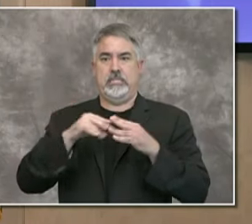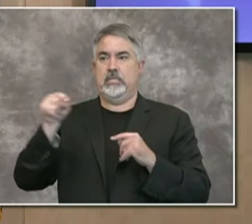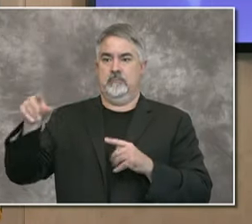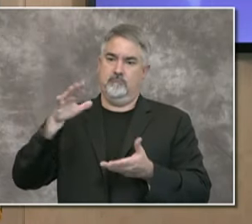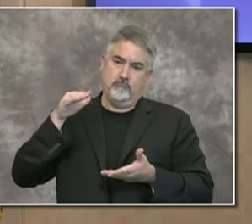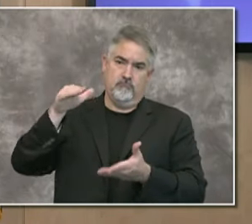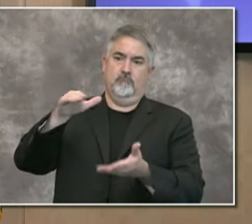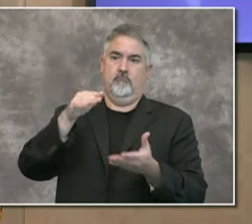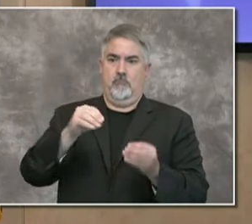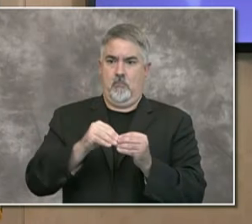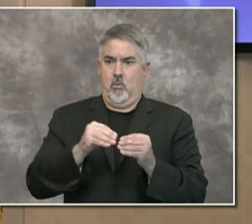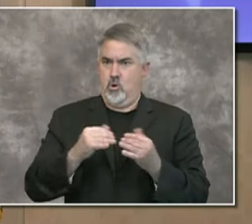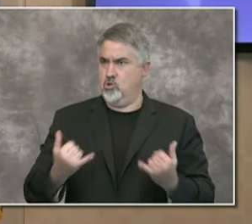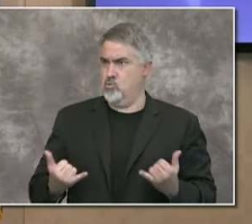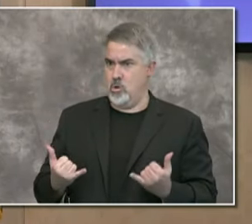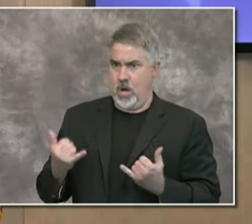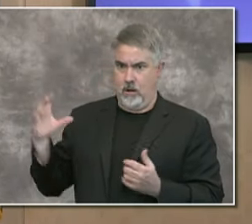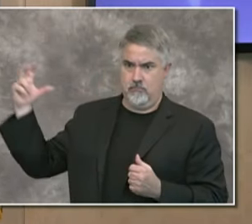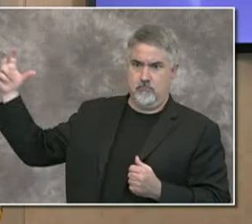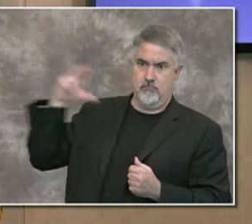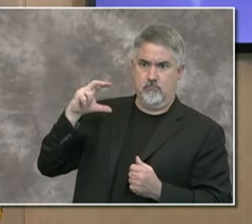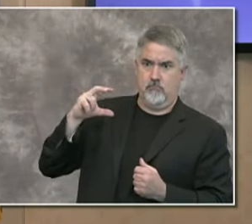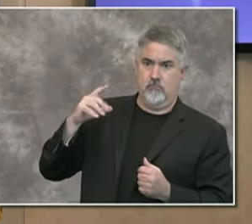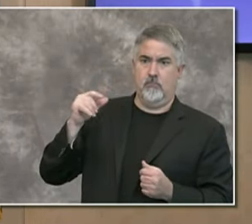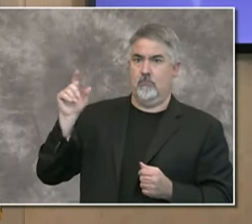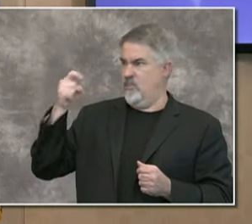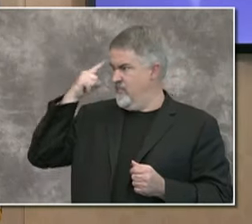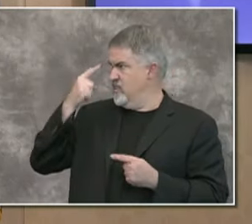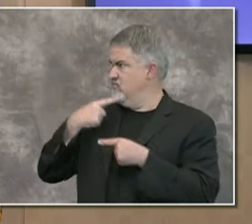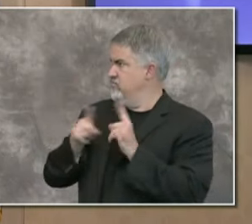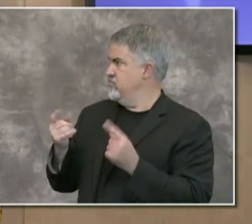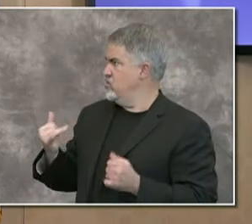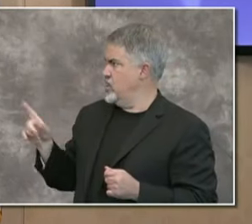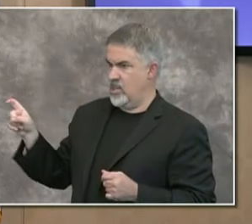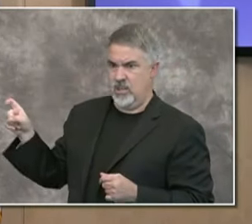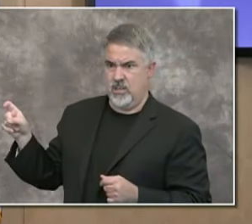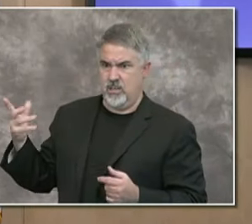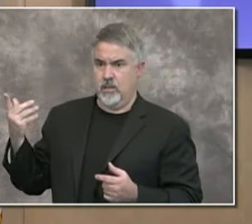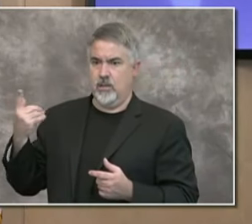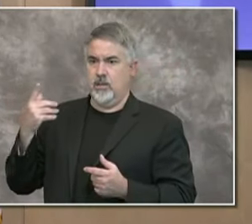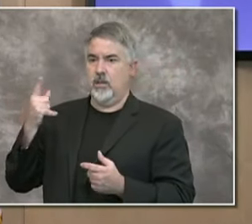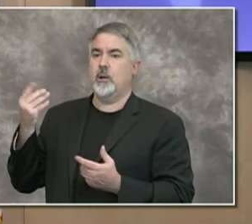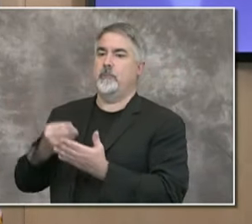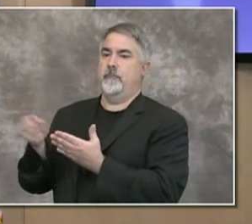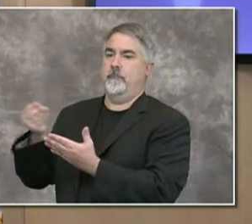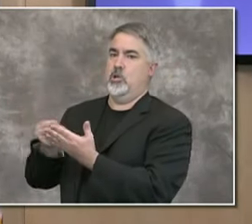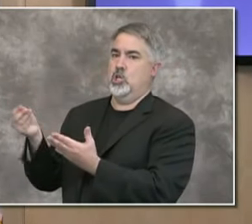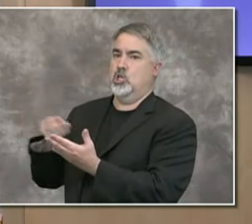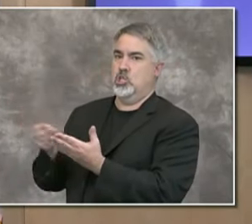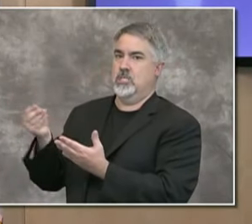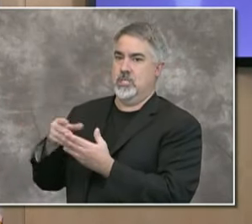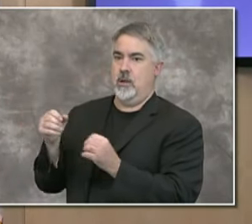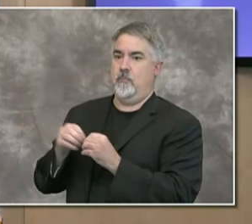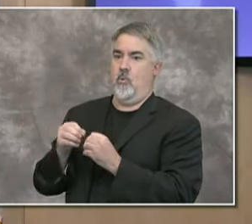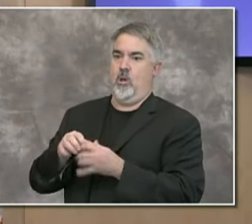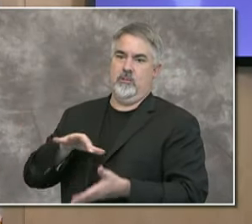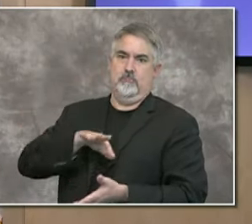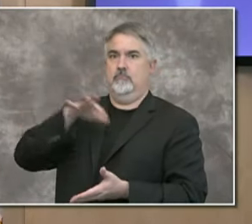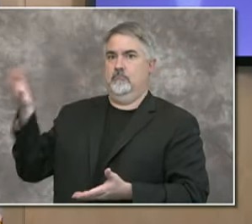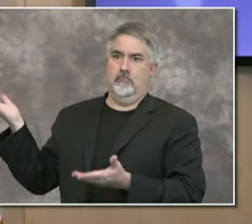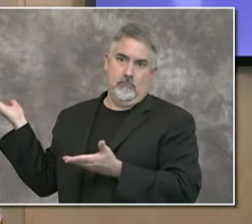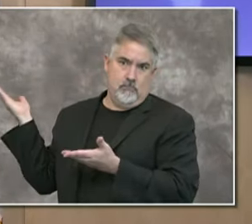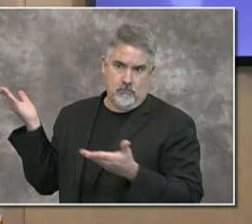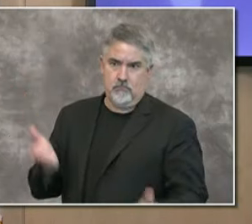heard today that Governor Newsom is reaching out and purchasing a large quantity, millions